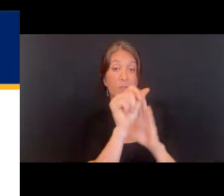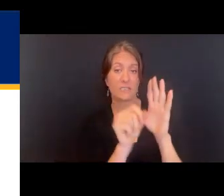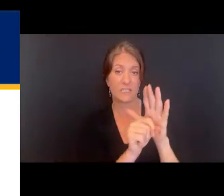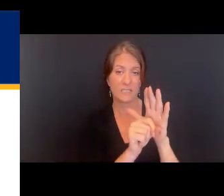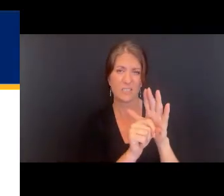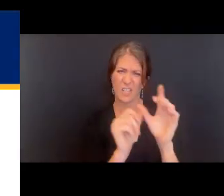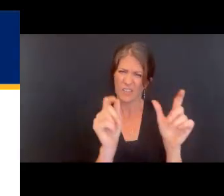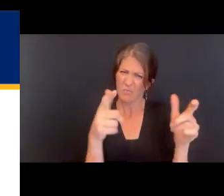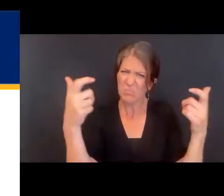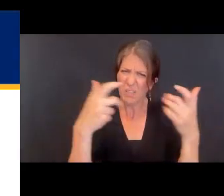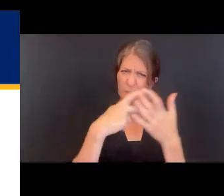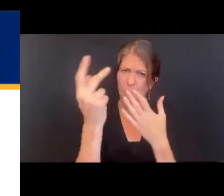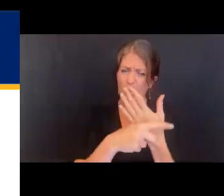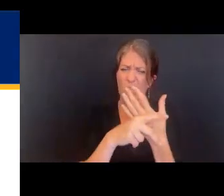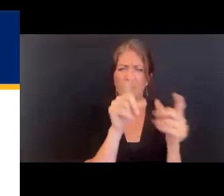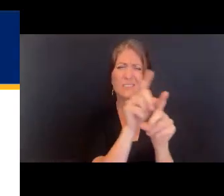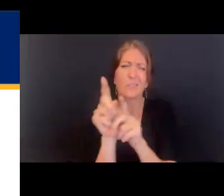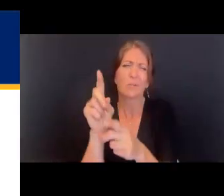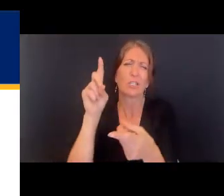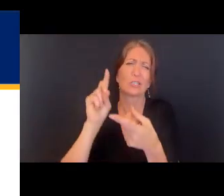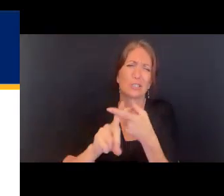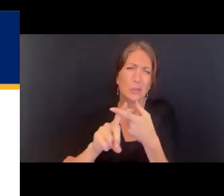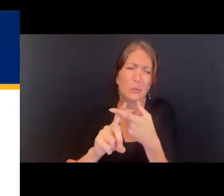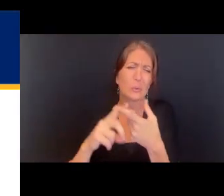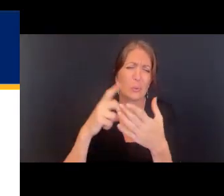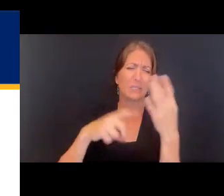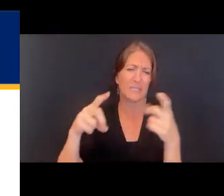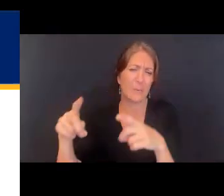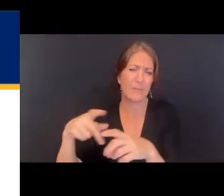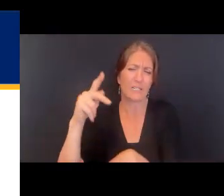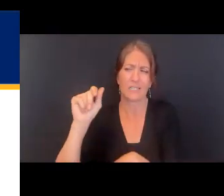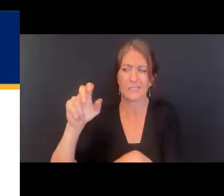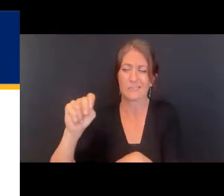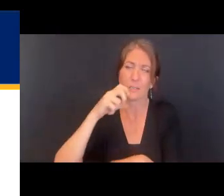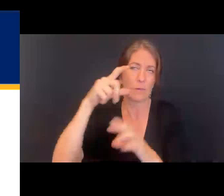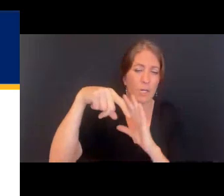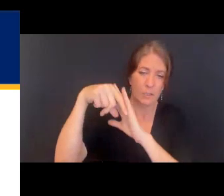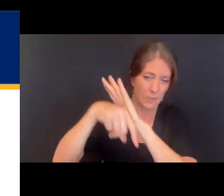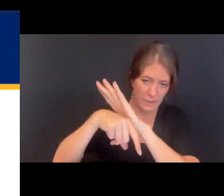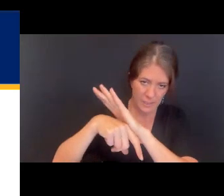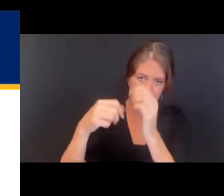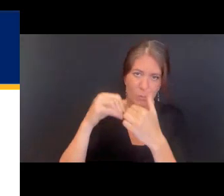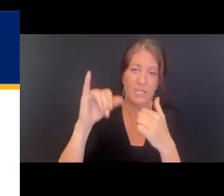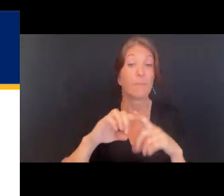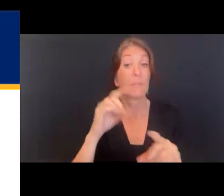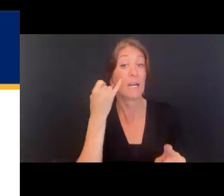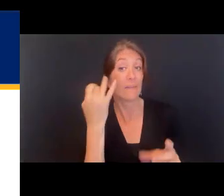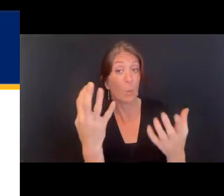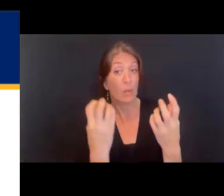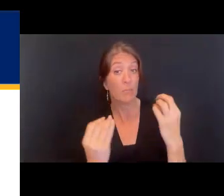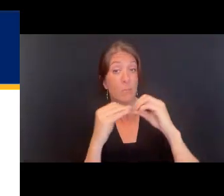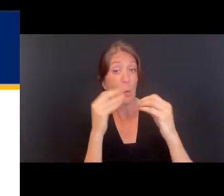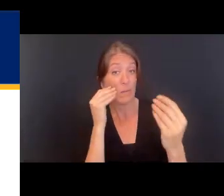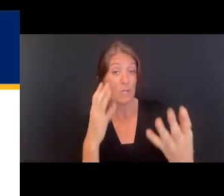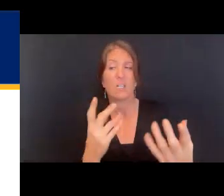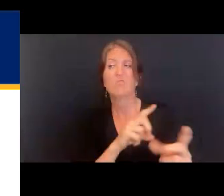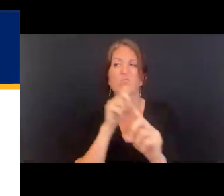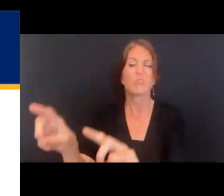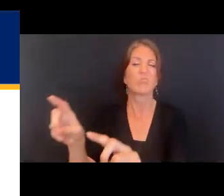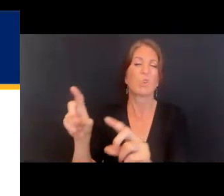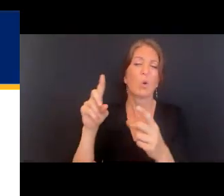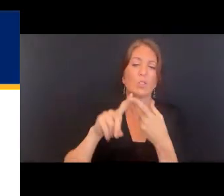to what we're doing in Kansas. I won't go into depth in any of those, but if you ever wanted more information, you could always visit our website to